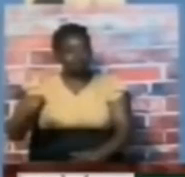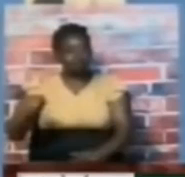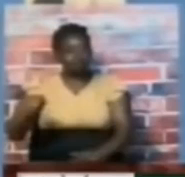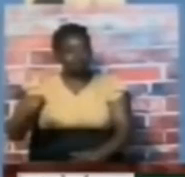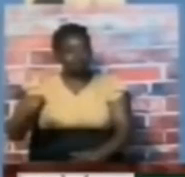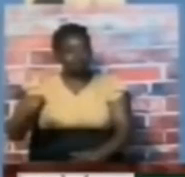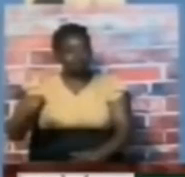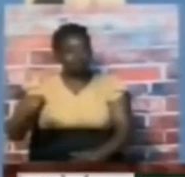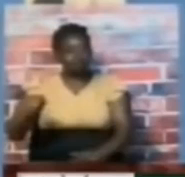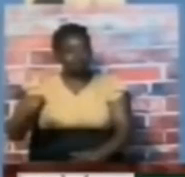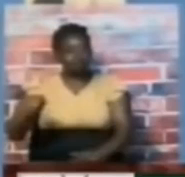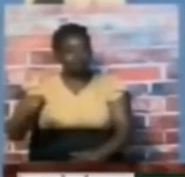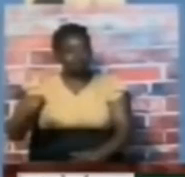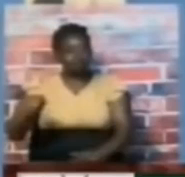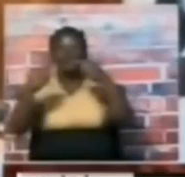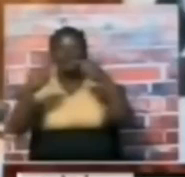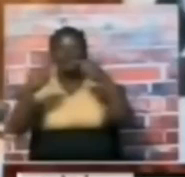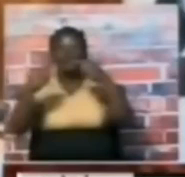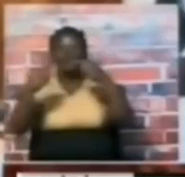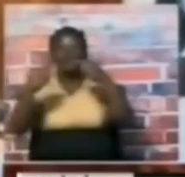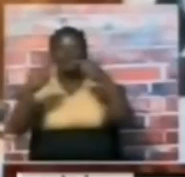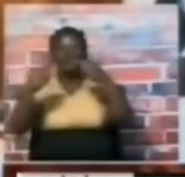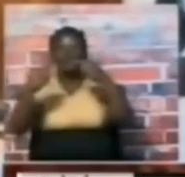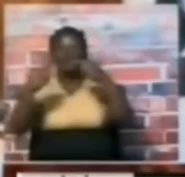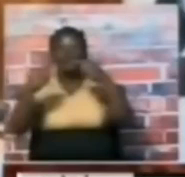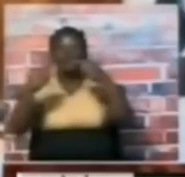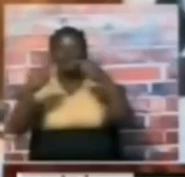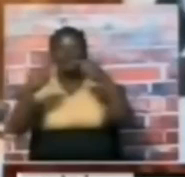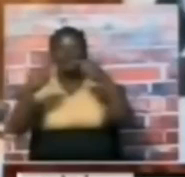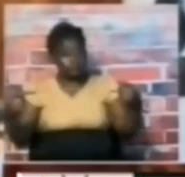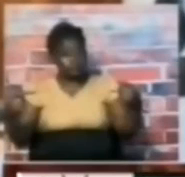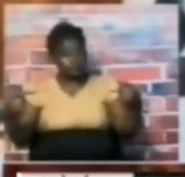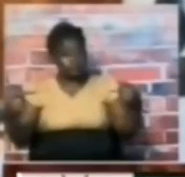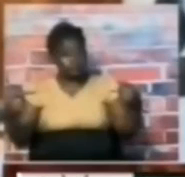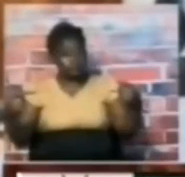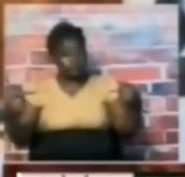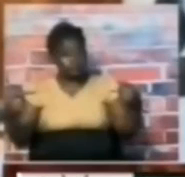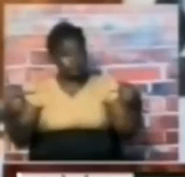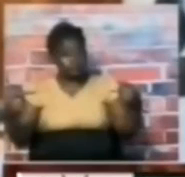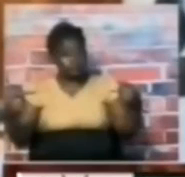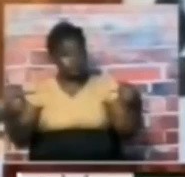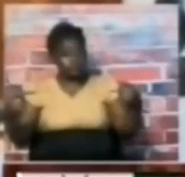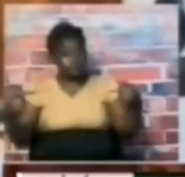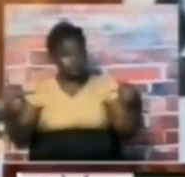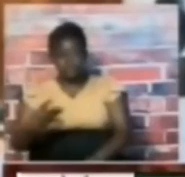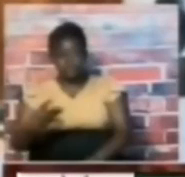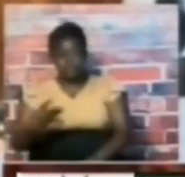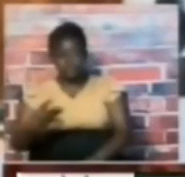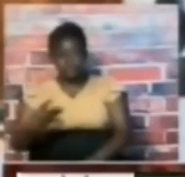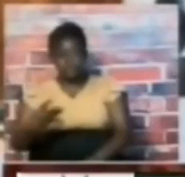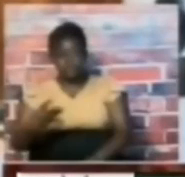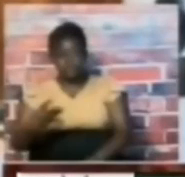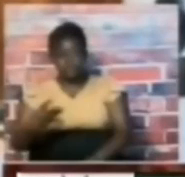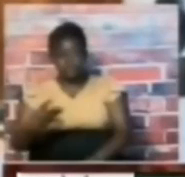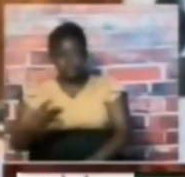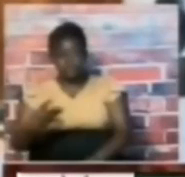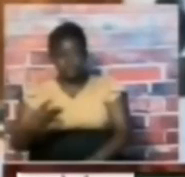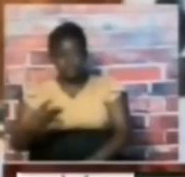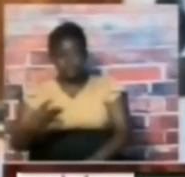distancing. Gyms, you know, you people, I showed you my technique